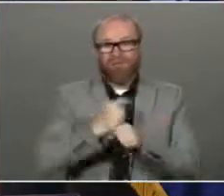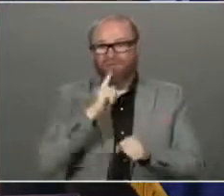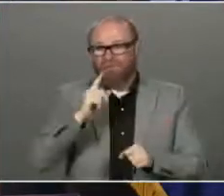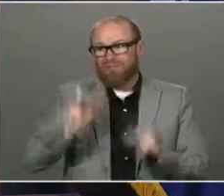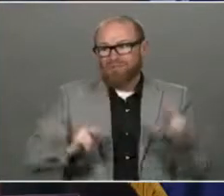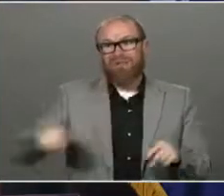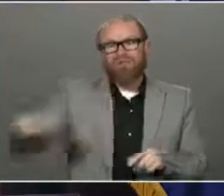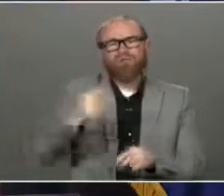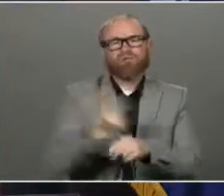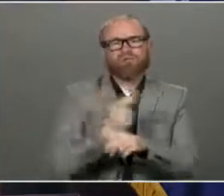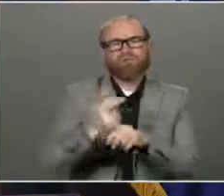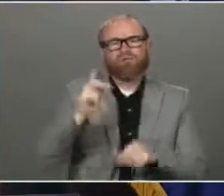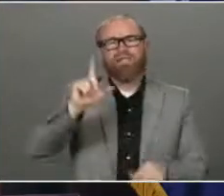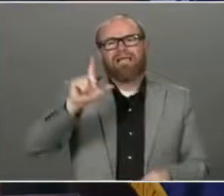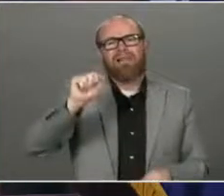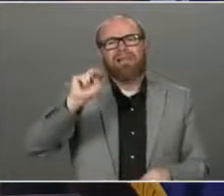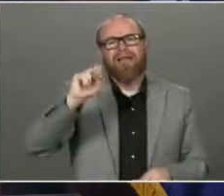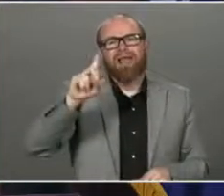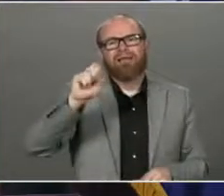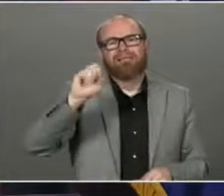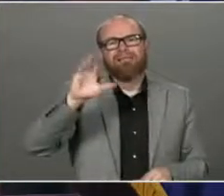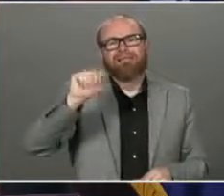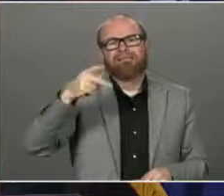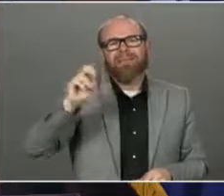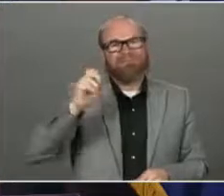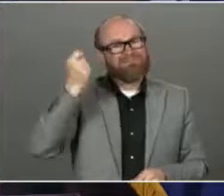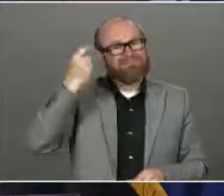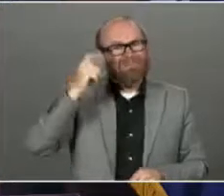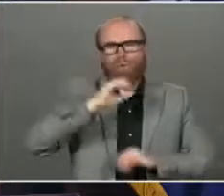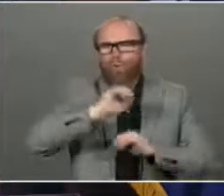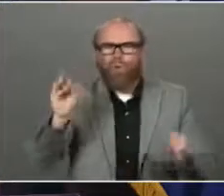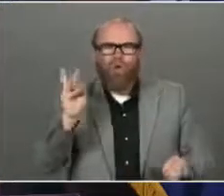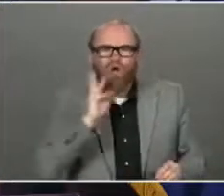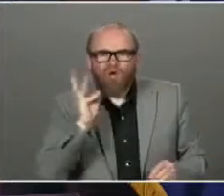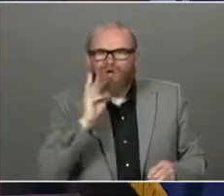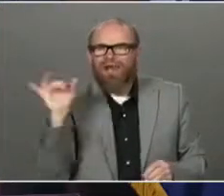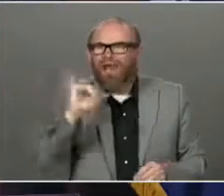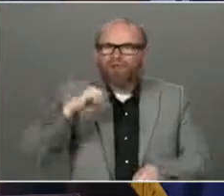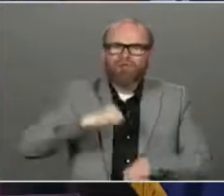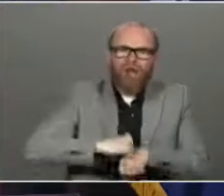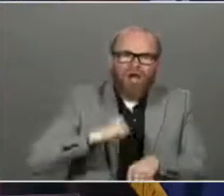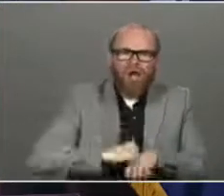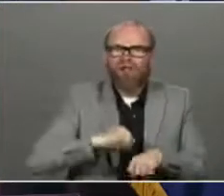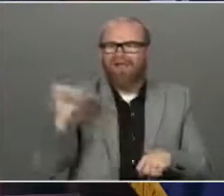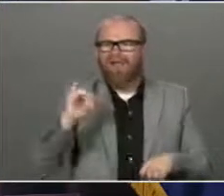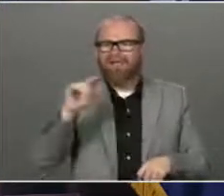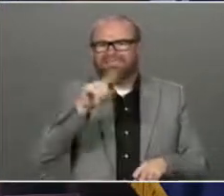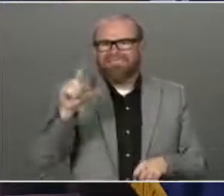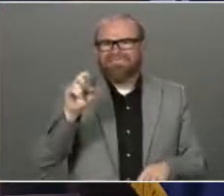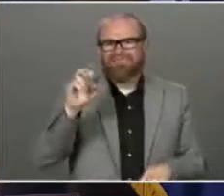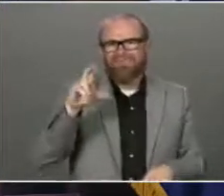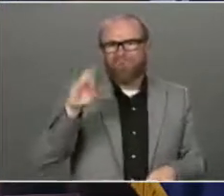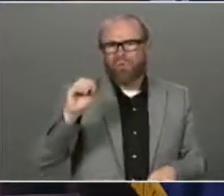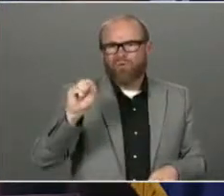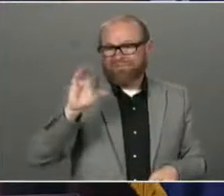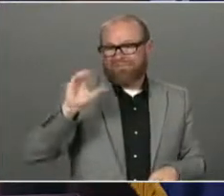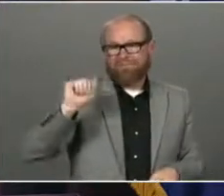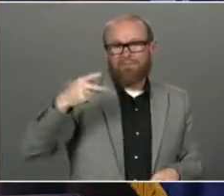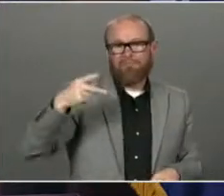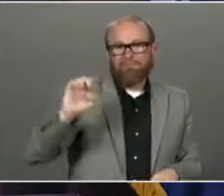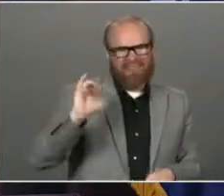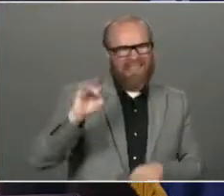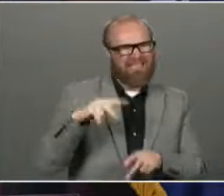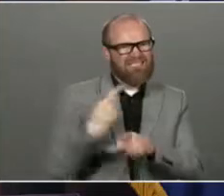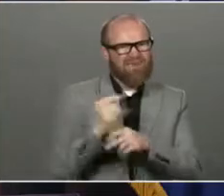water rights to help places like the Great Salt Lake, optimizing agriculture use of water, and funding more studies of the Great Salt Lake